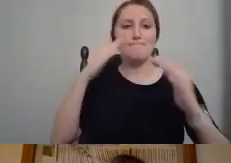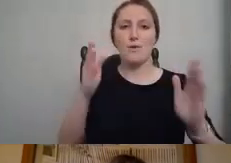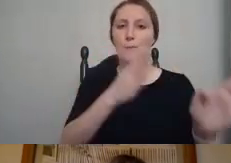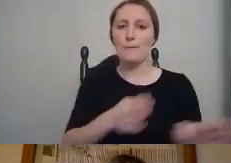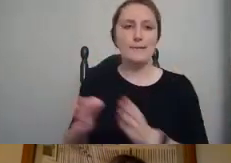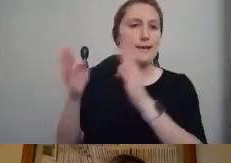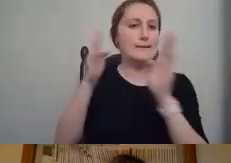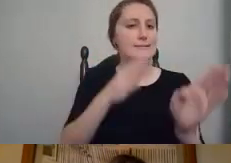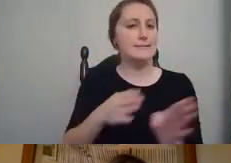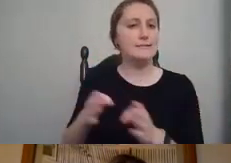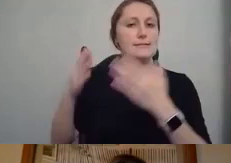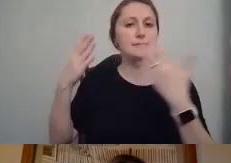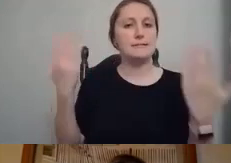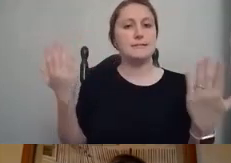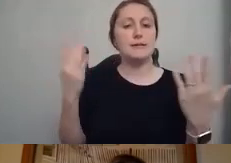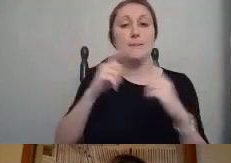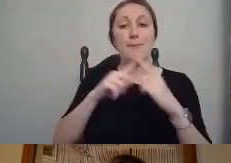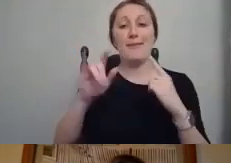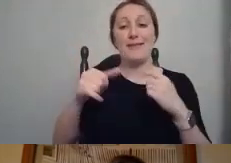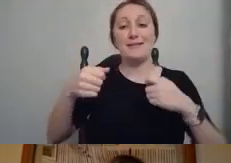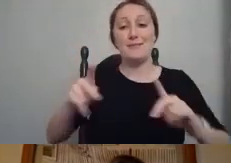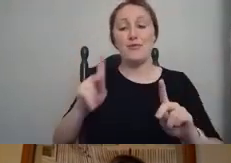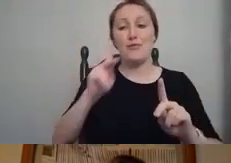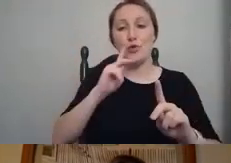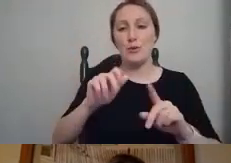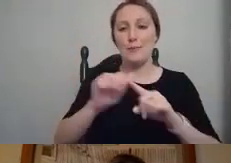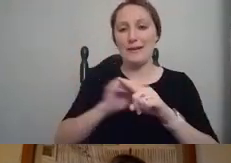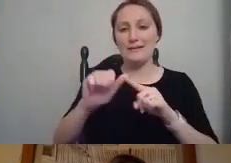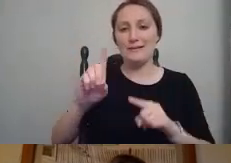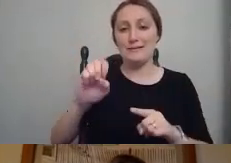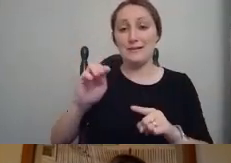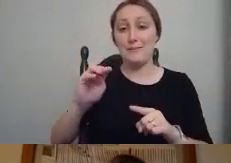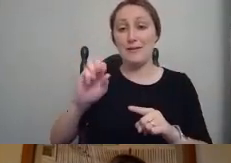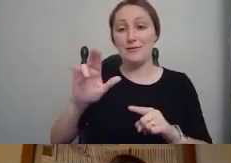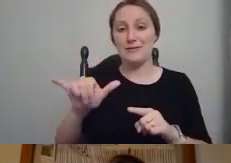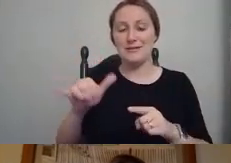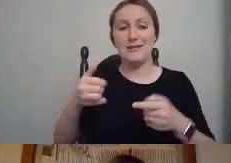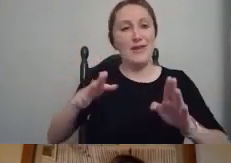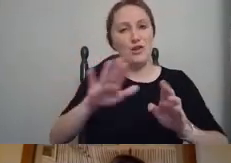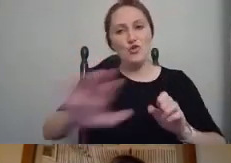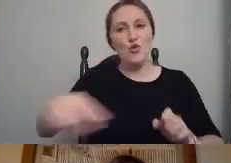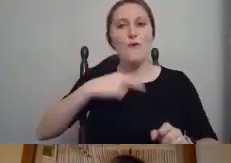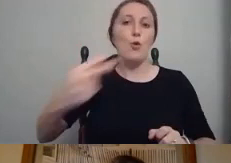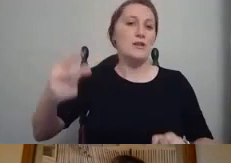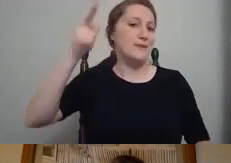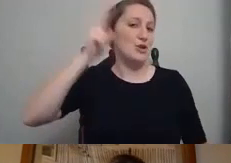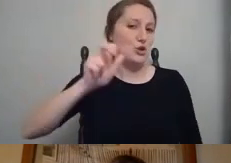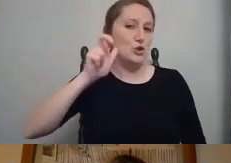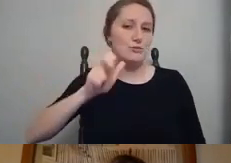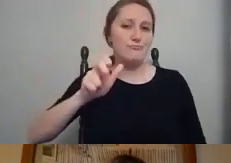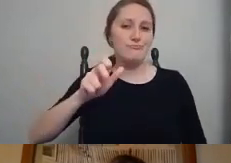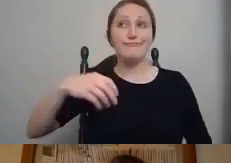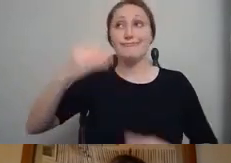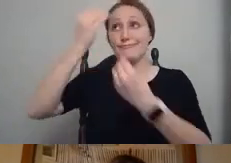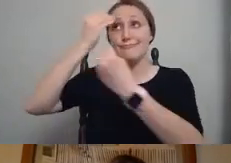like, that's an opportunity to practice democracy. Let your voice be heard with our local